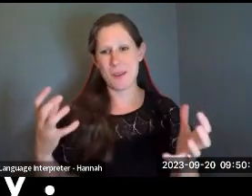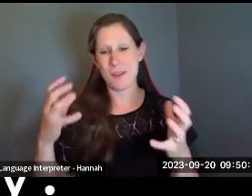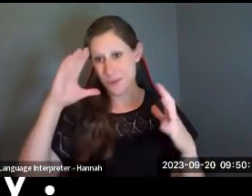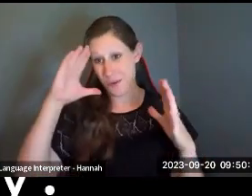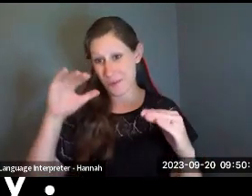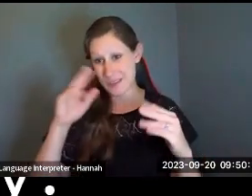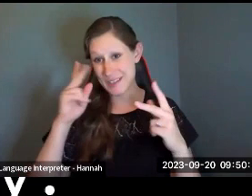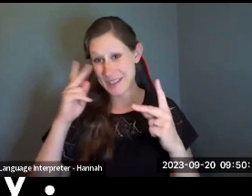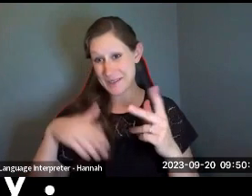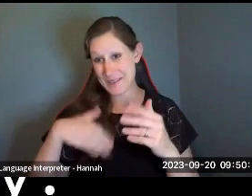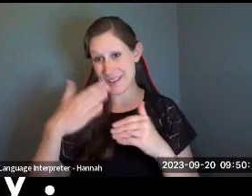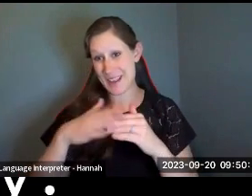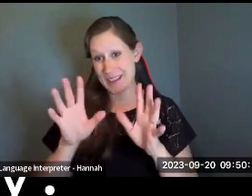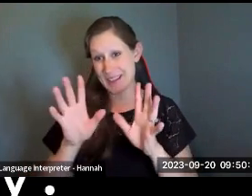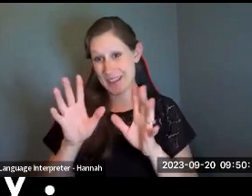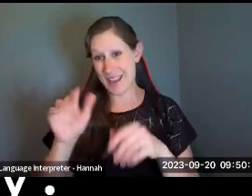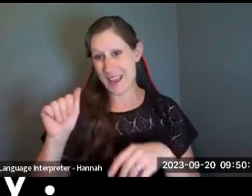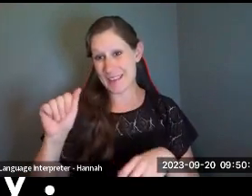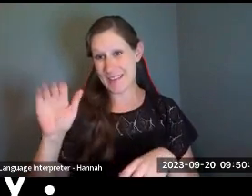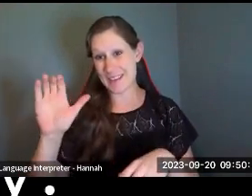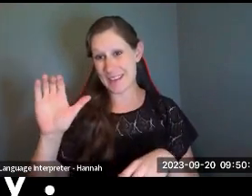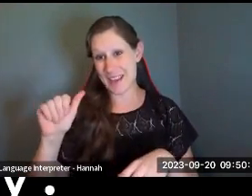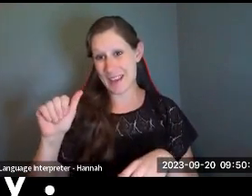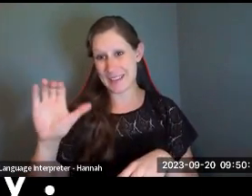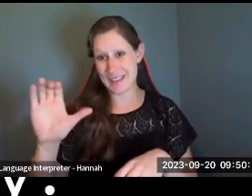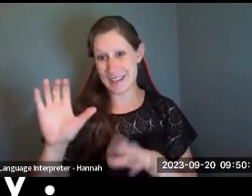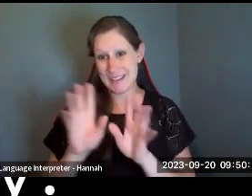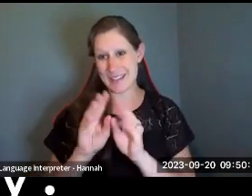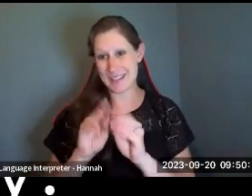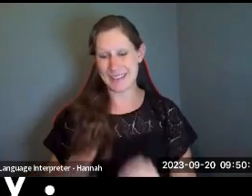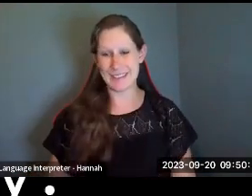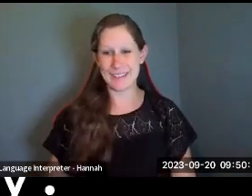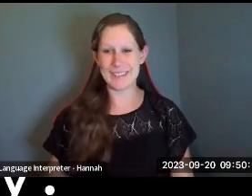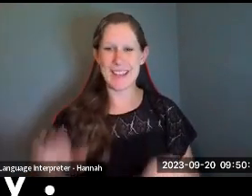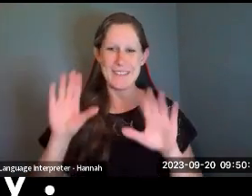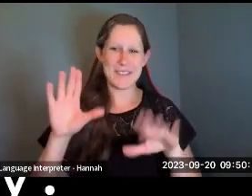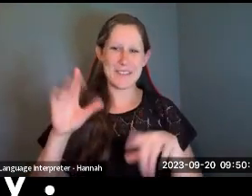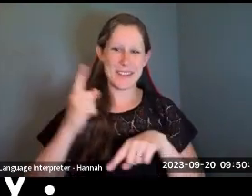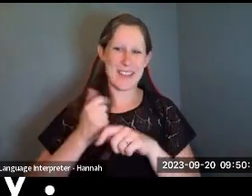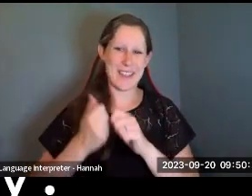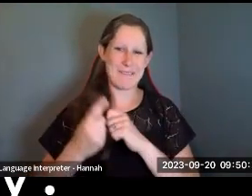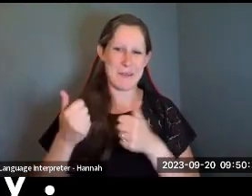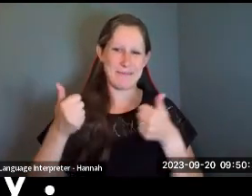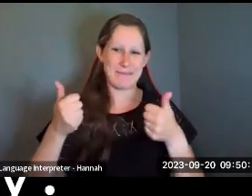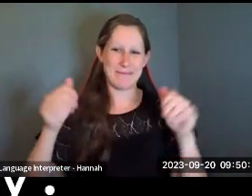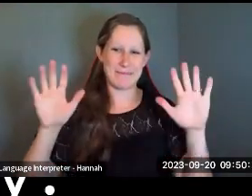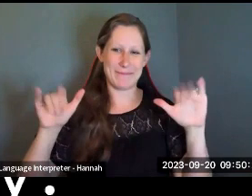see you at our next ACAC session. Have a great day, everyone.